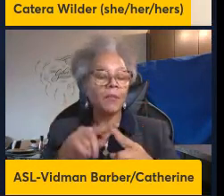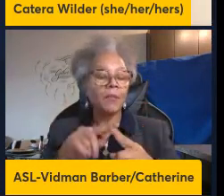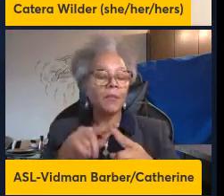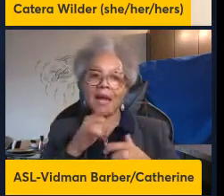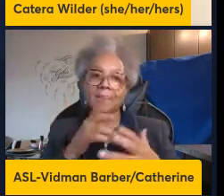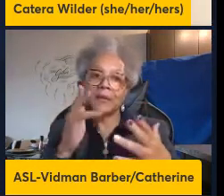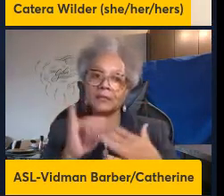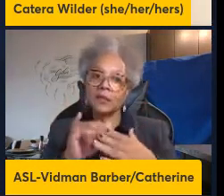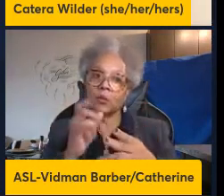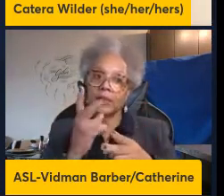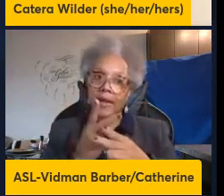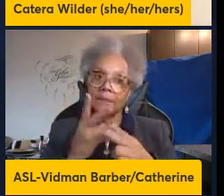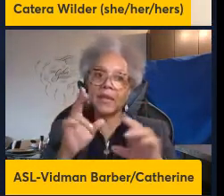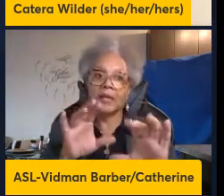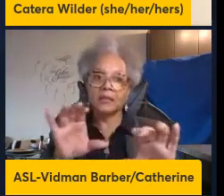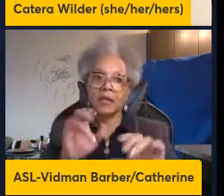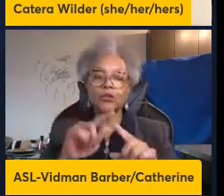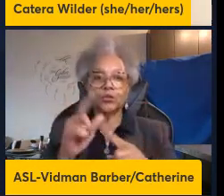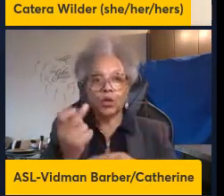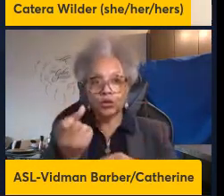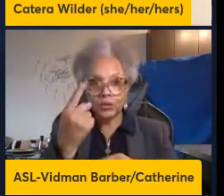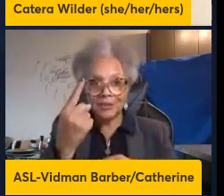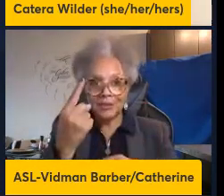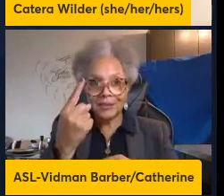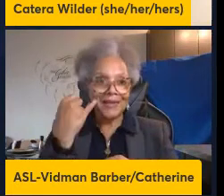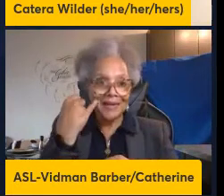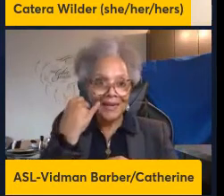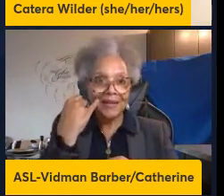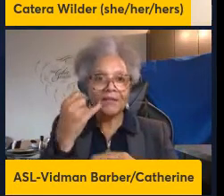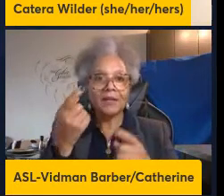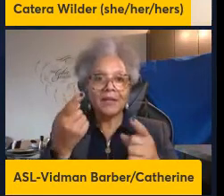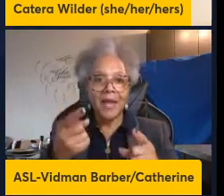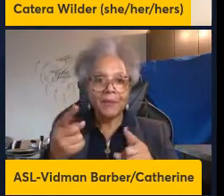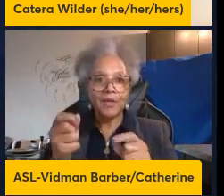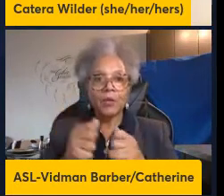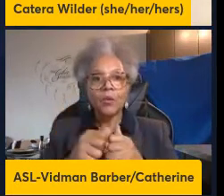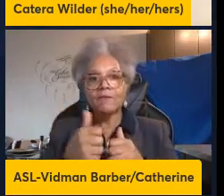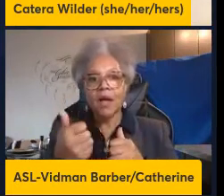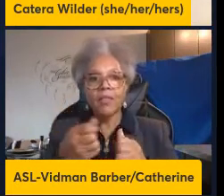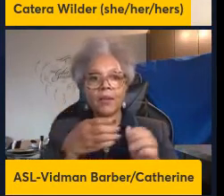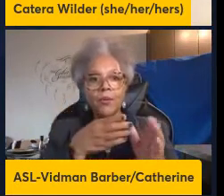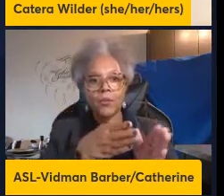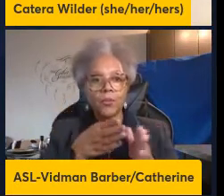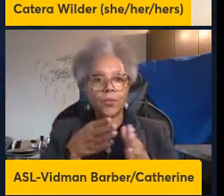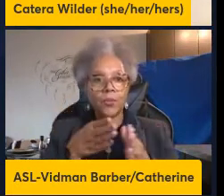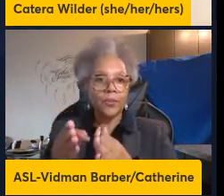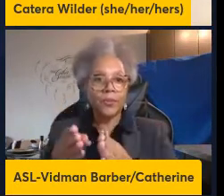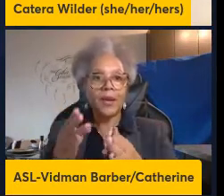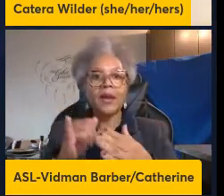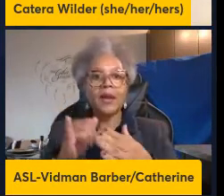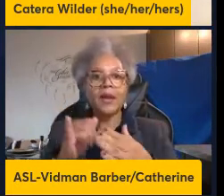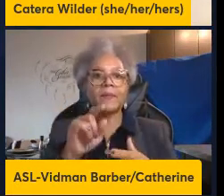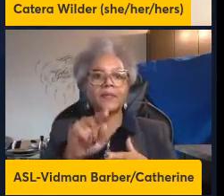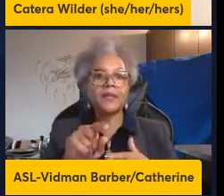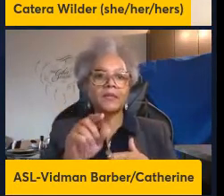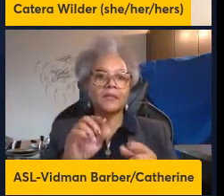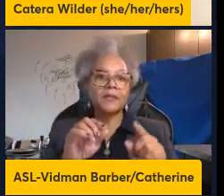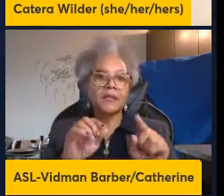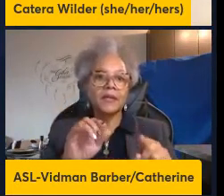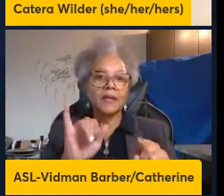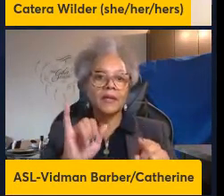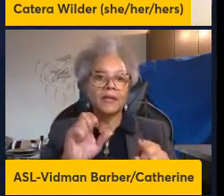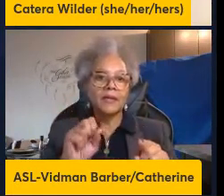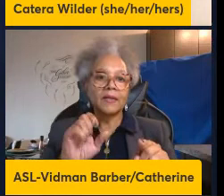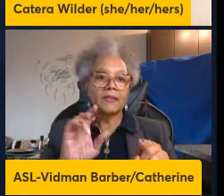to understand how this could be happening for other pathways, and one in particular, this interferon signaling